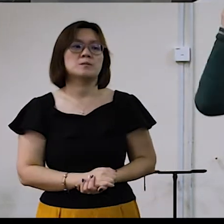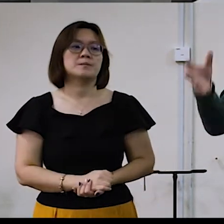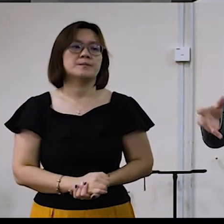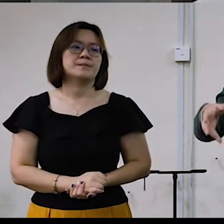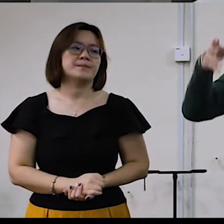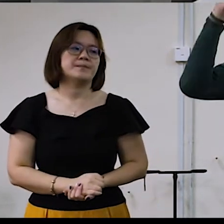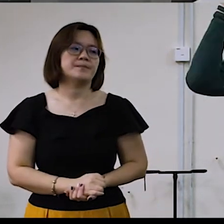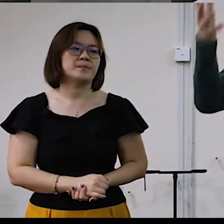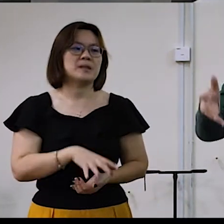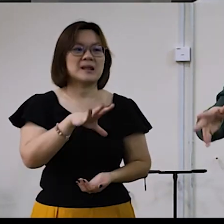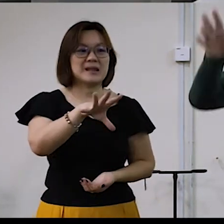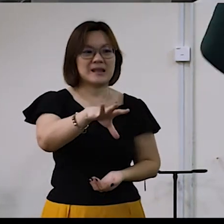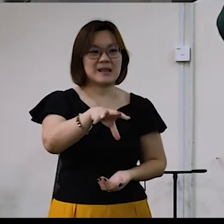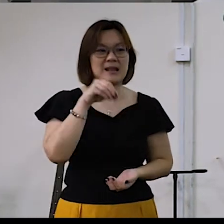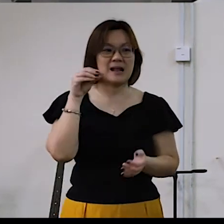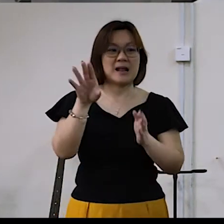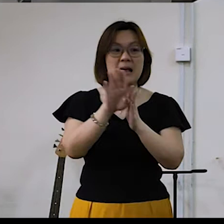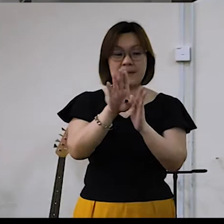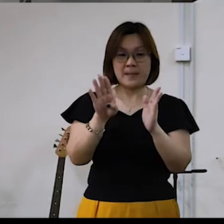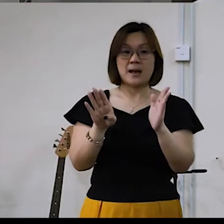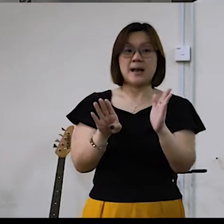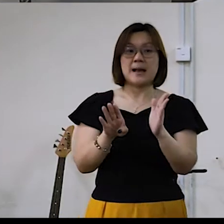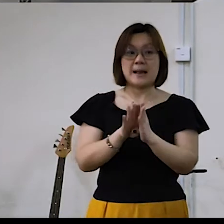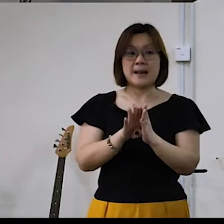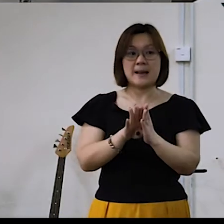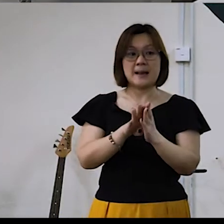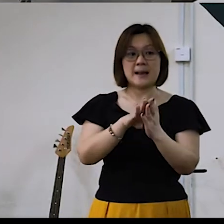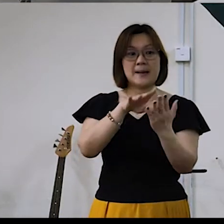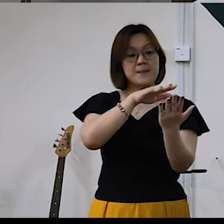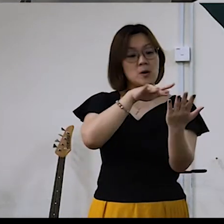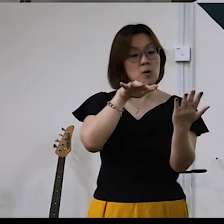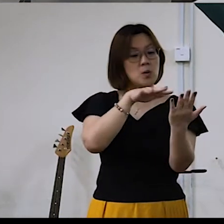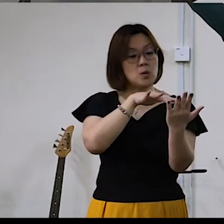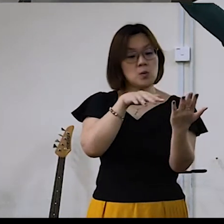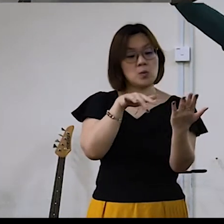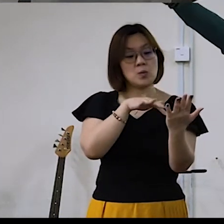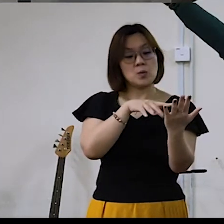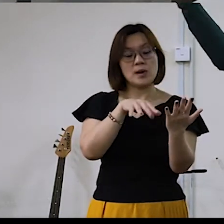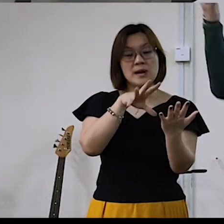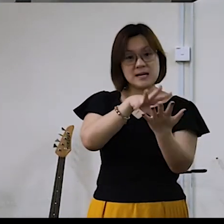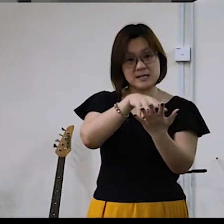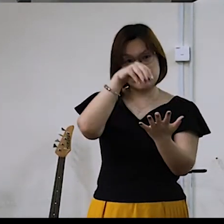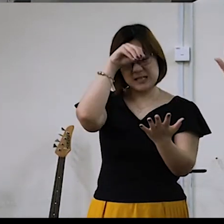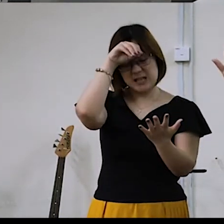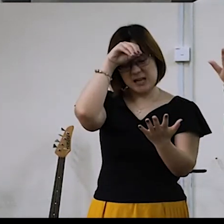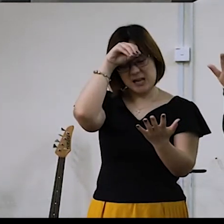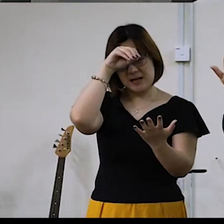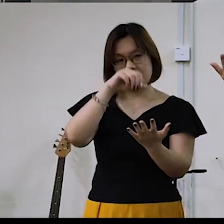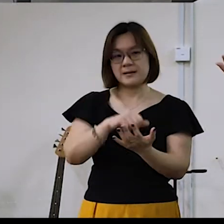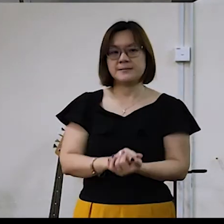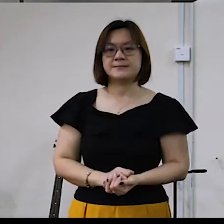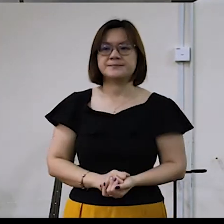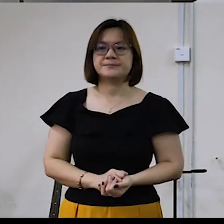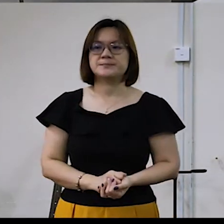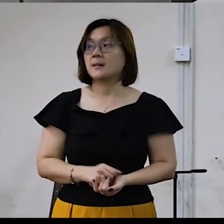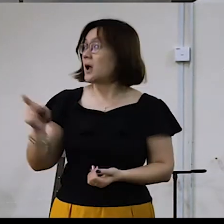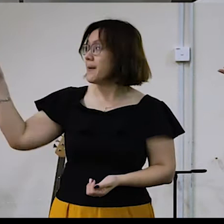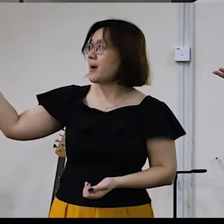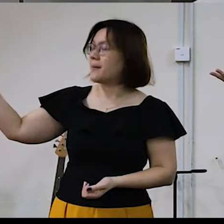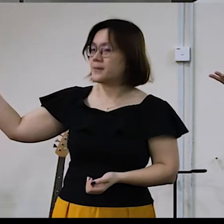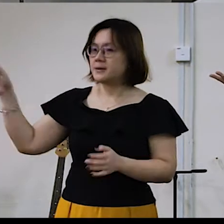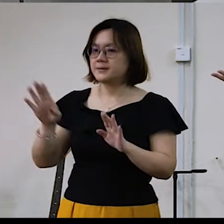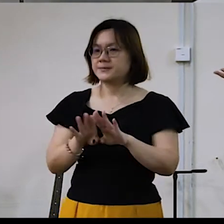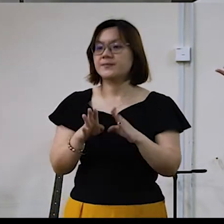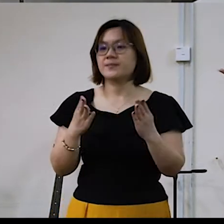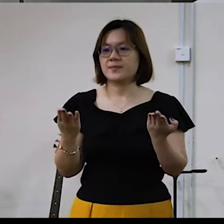Make sure you take and you read. Who can say amen? Amen. Take the Bibles home. Sometimes you go to church nowadays, you seldom see people holding